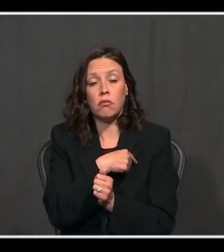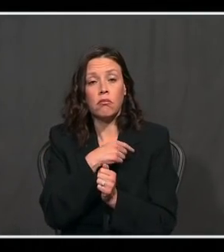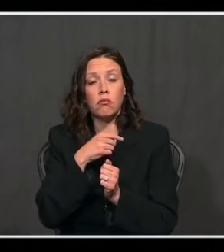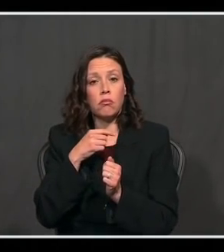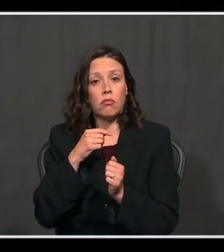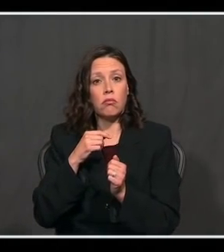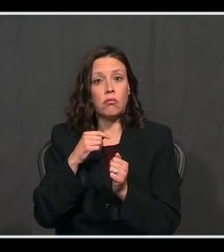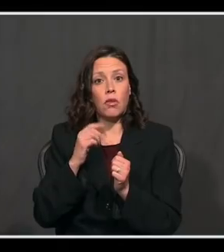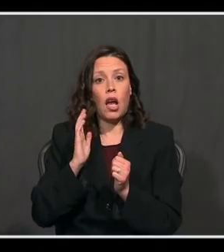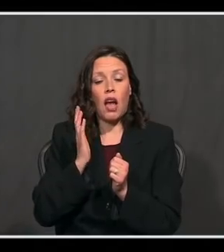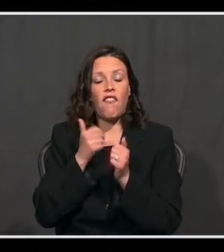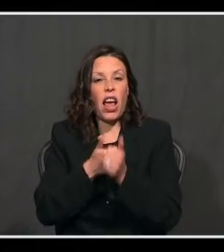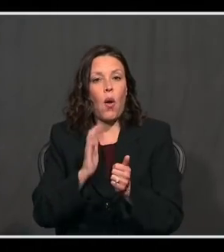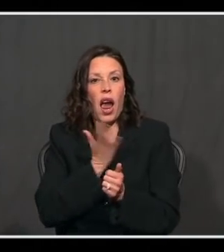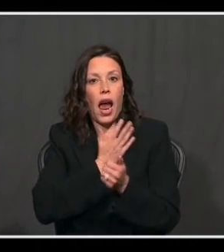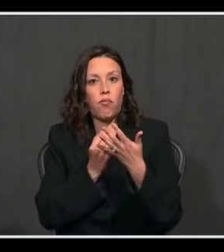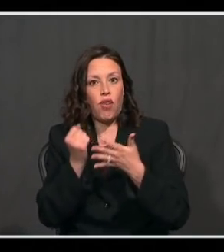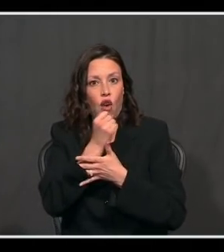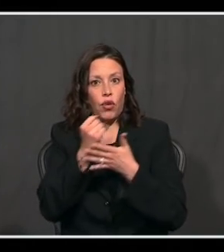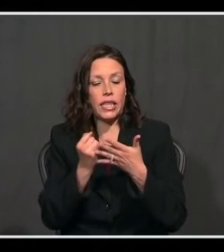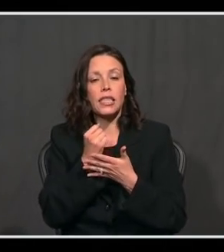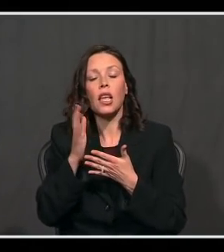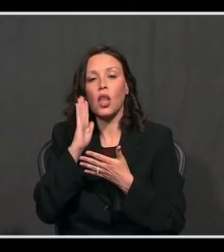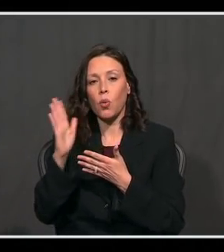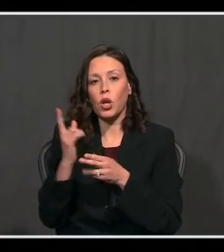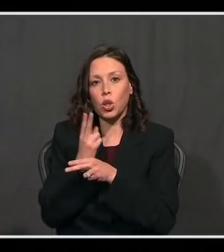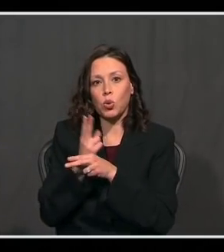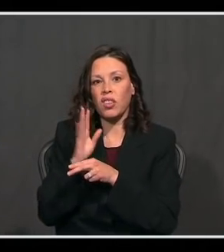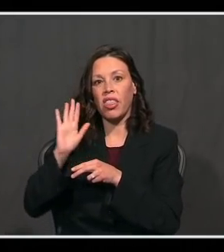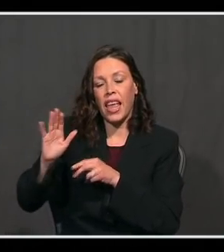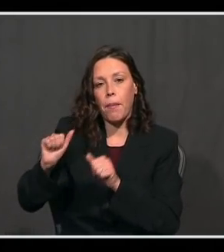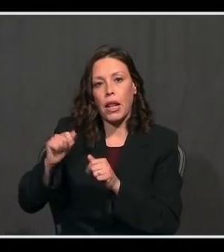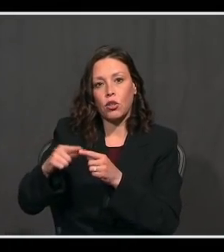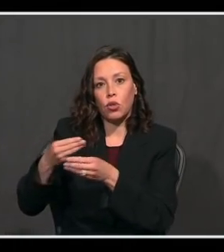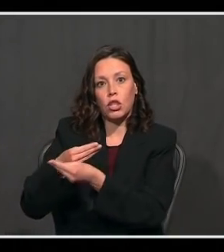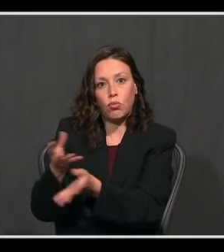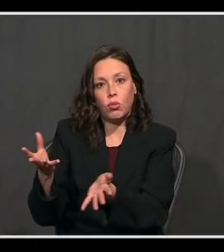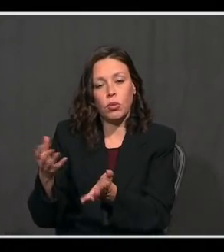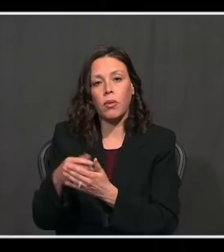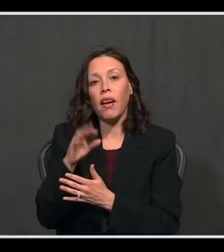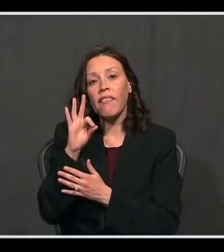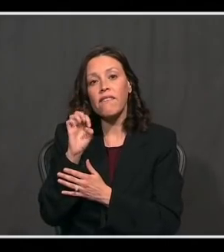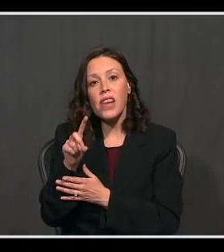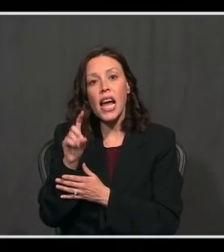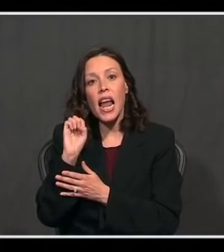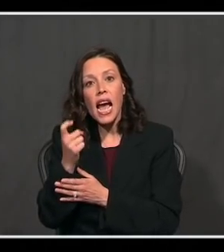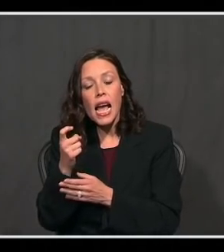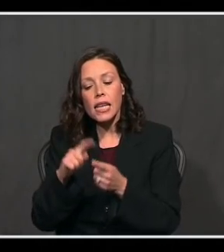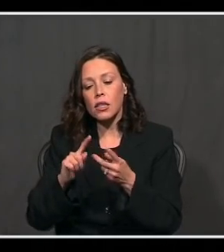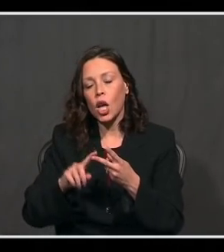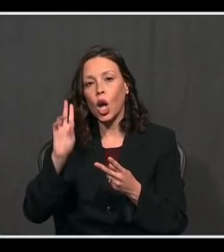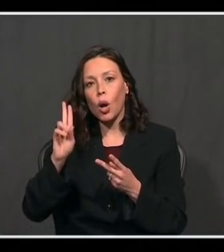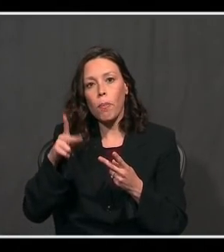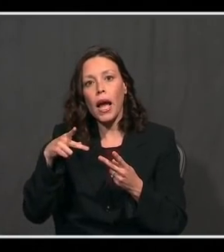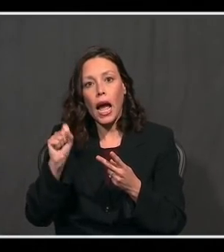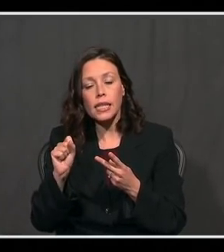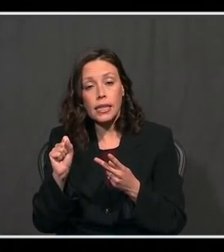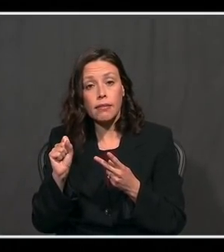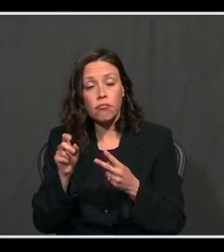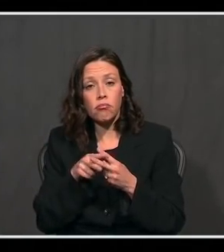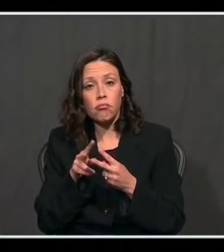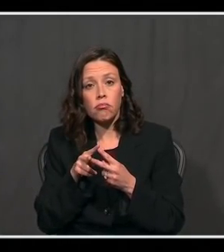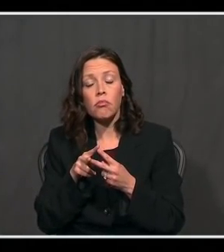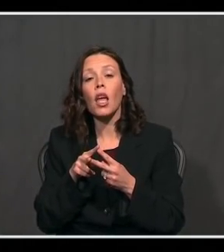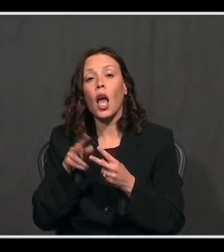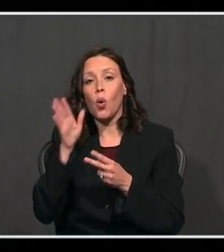our priorities to distribution capabilities, right, FedEx and UPS, right, and they